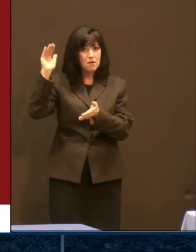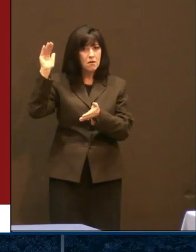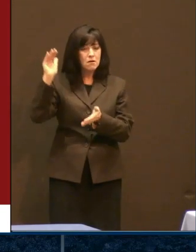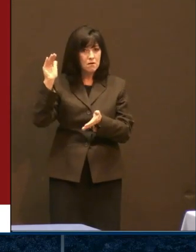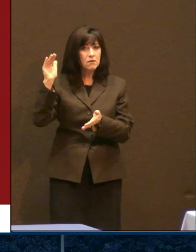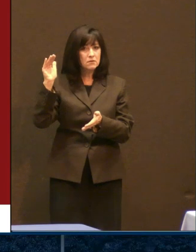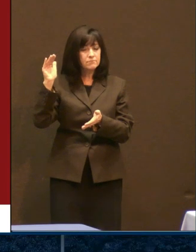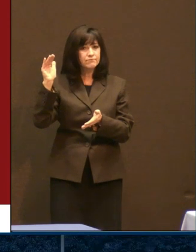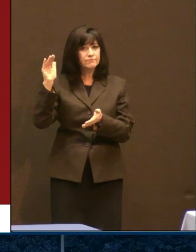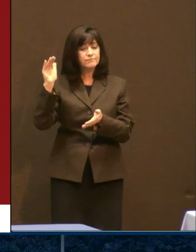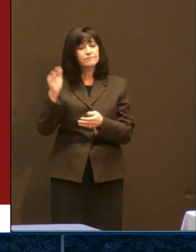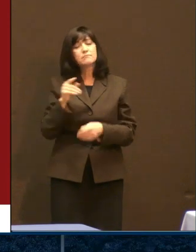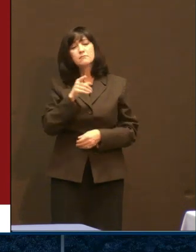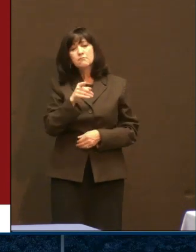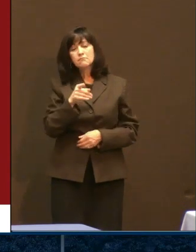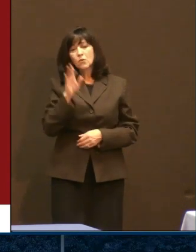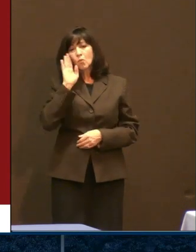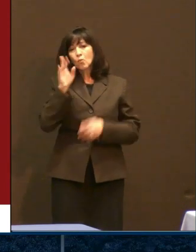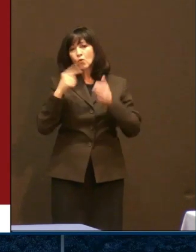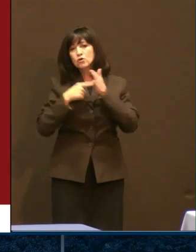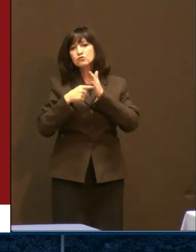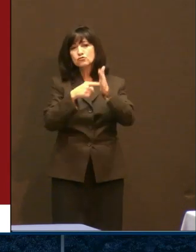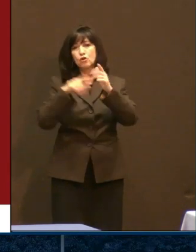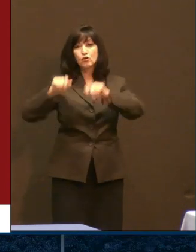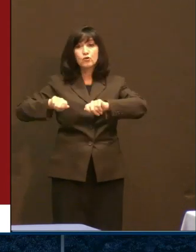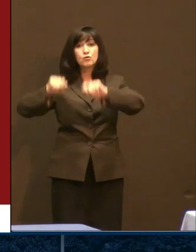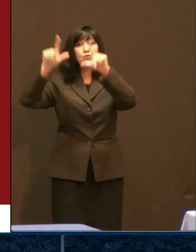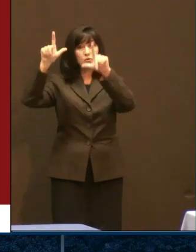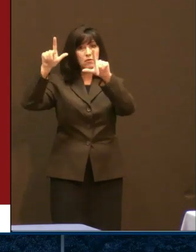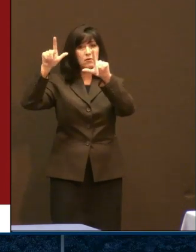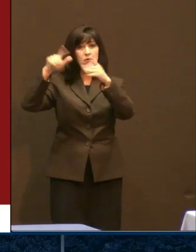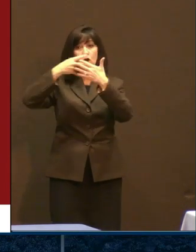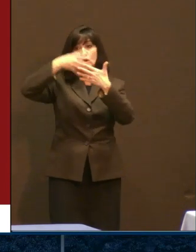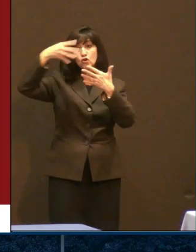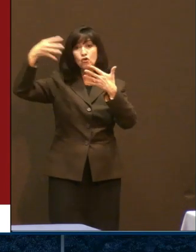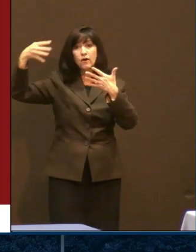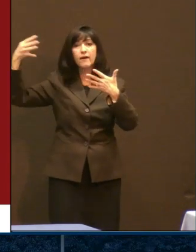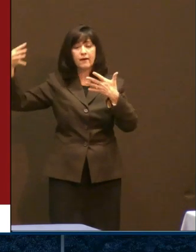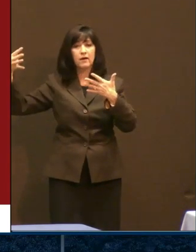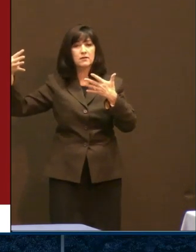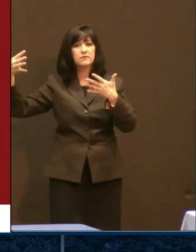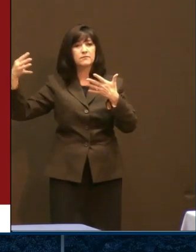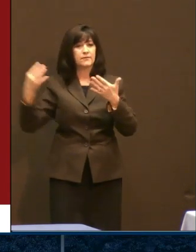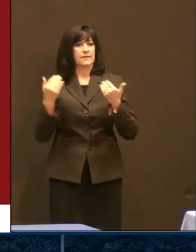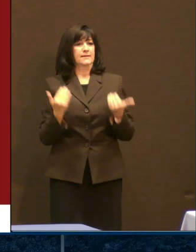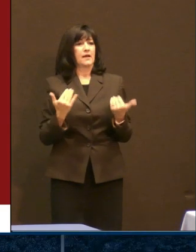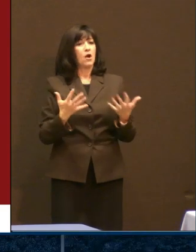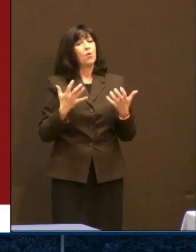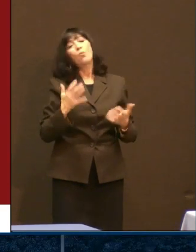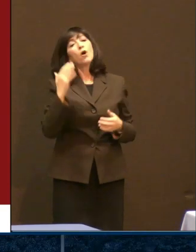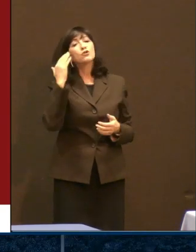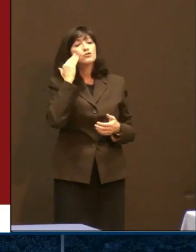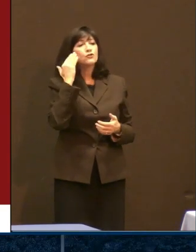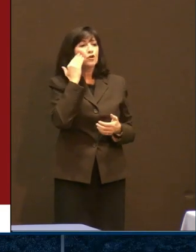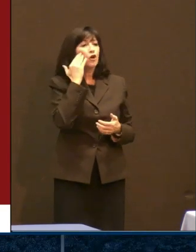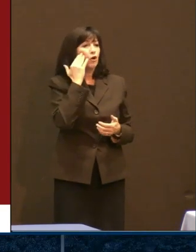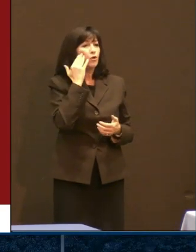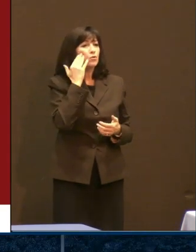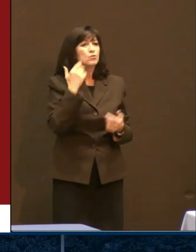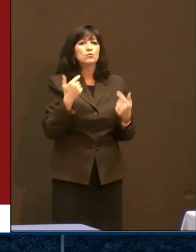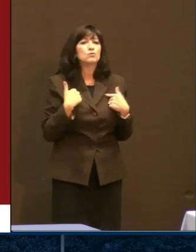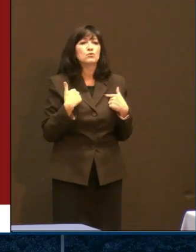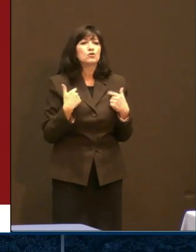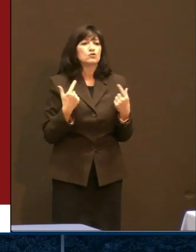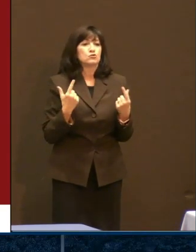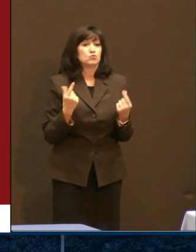the graphs you'll see in a minute, is what are the criteria that you're really going to use to say, okay, now's the time to gradually